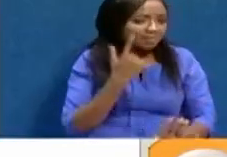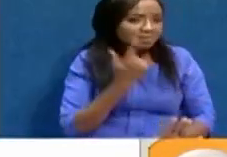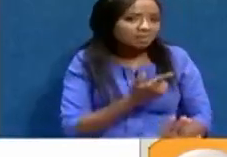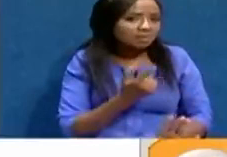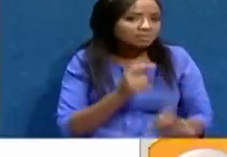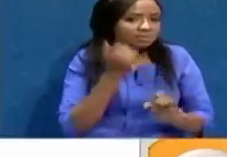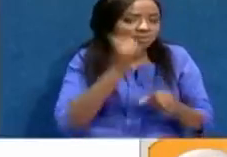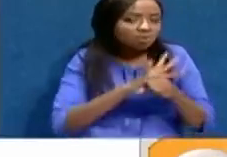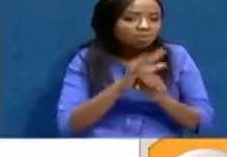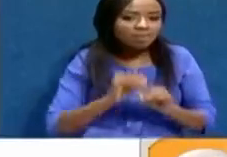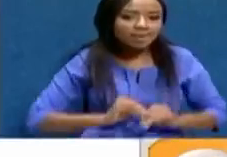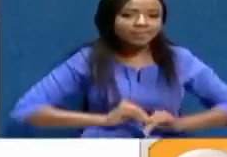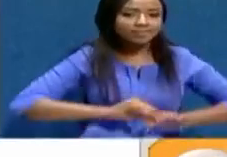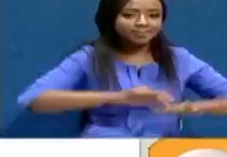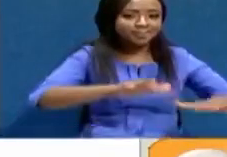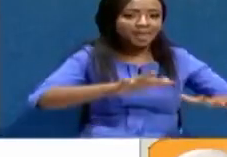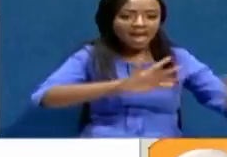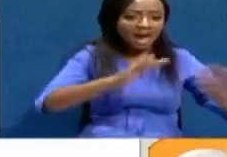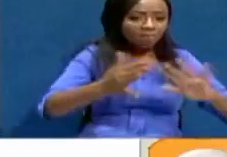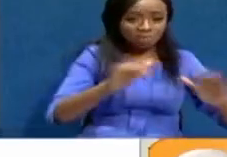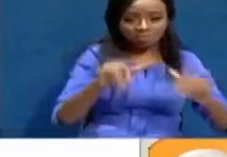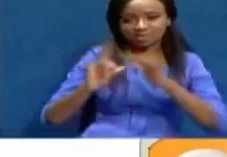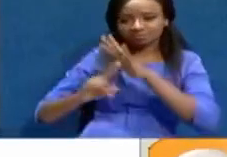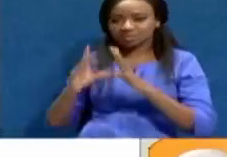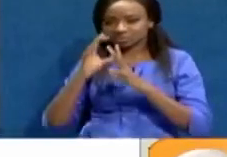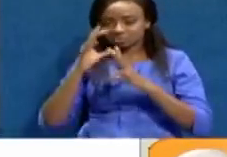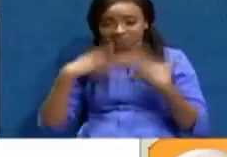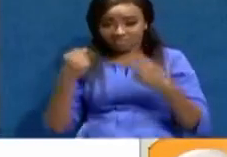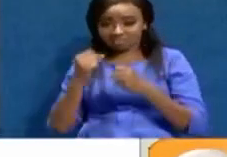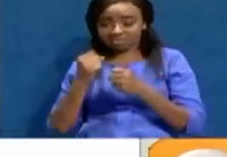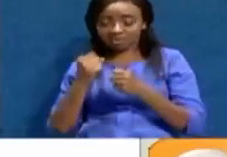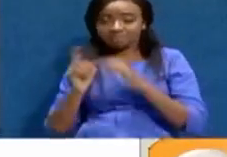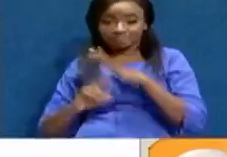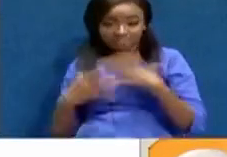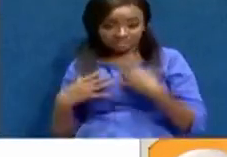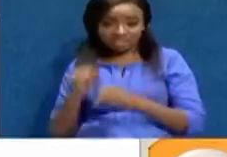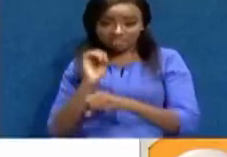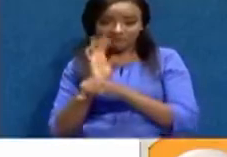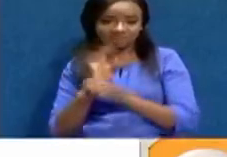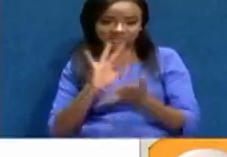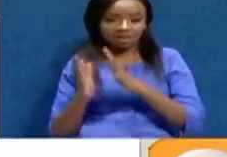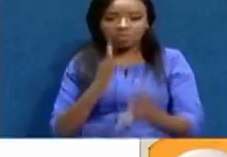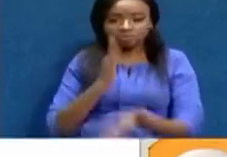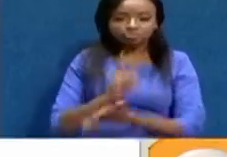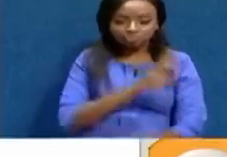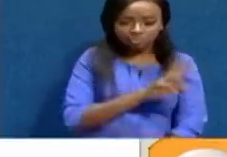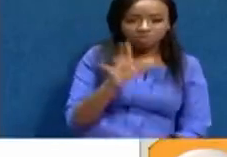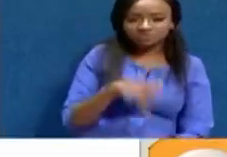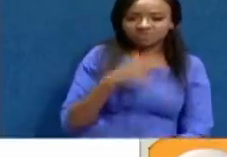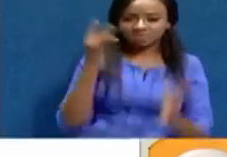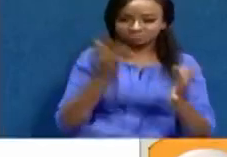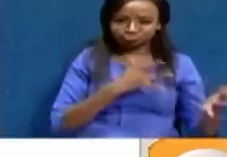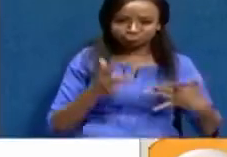extent of the cases and further advice from the Ministry of Health. This, of course, should concern all of us. After all,